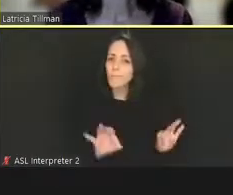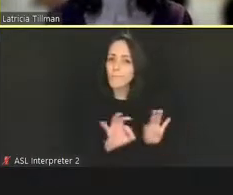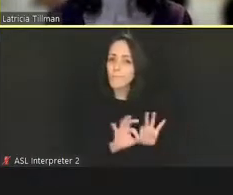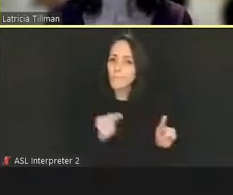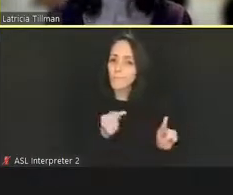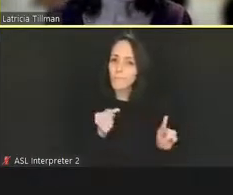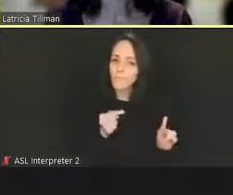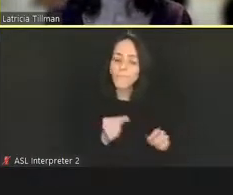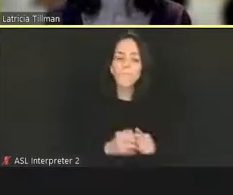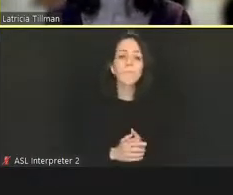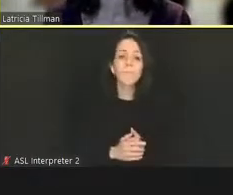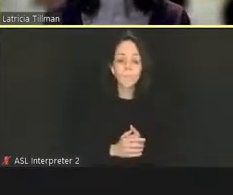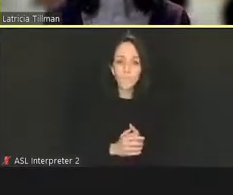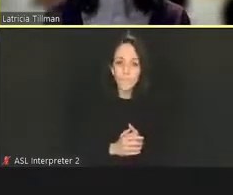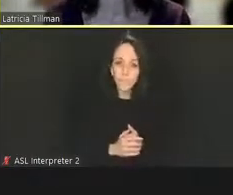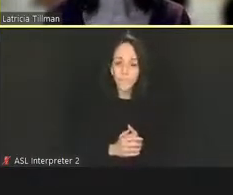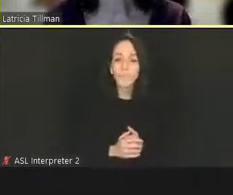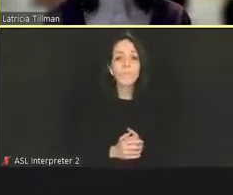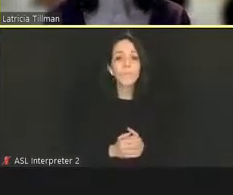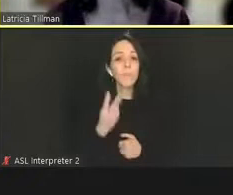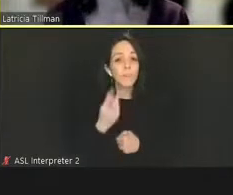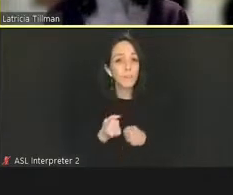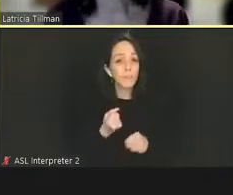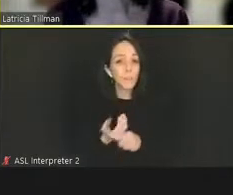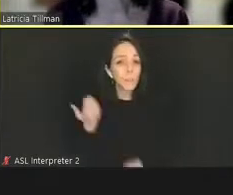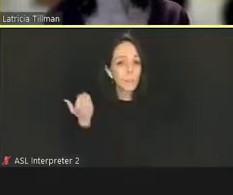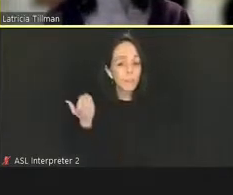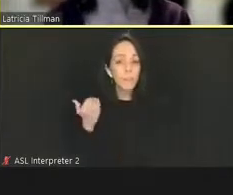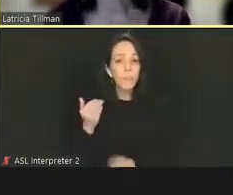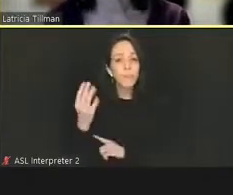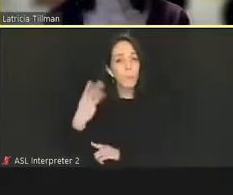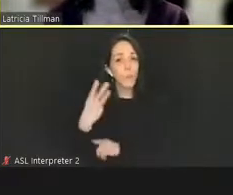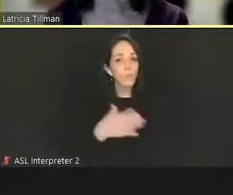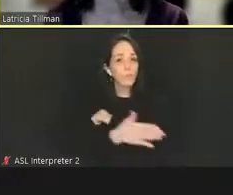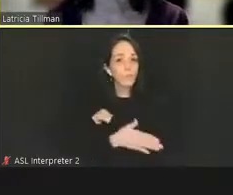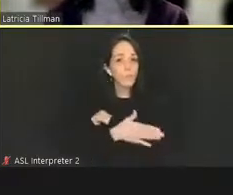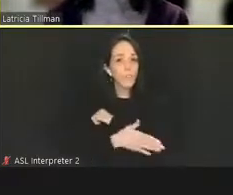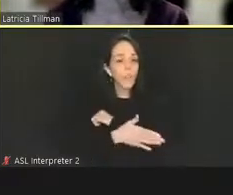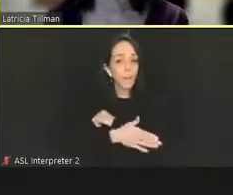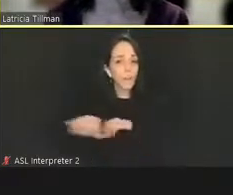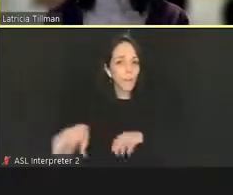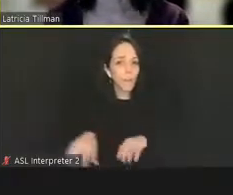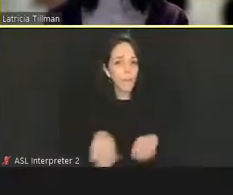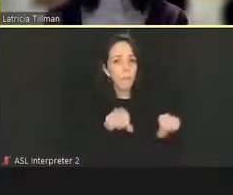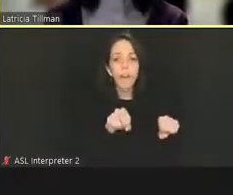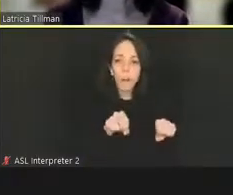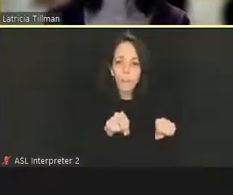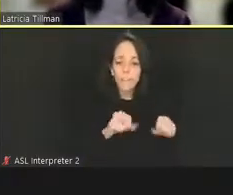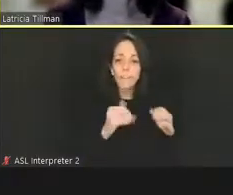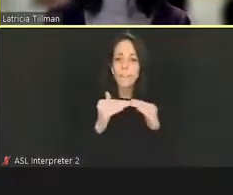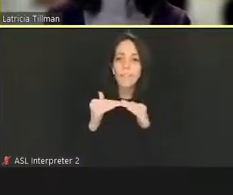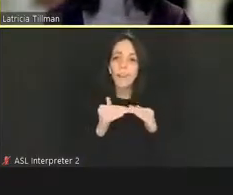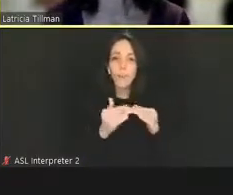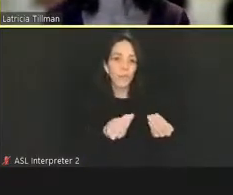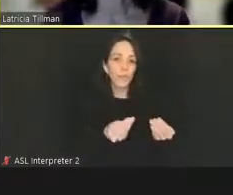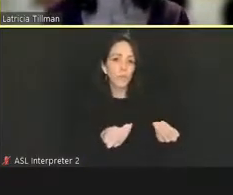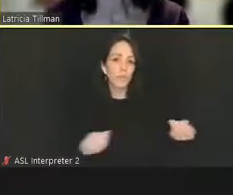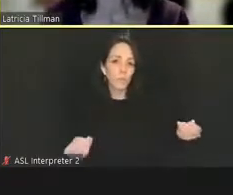Just about 2 years ago, Washington County adopted a equity